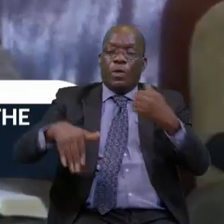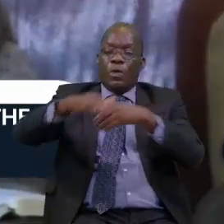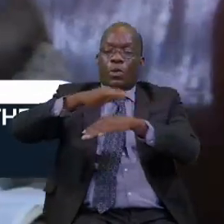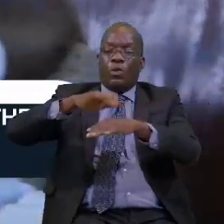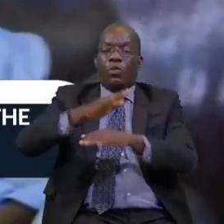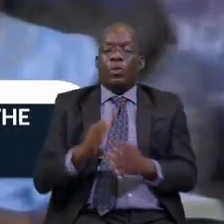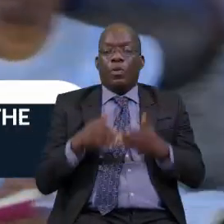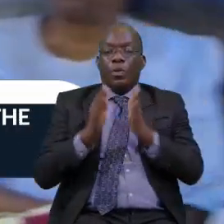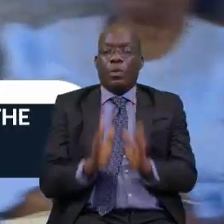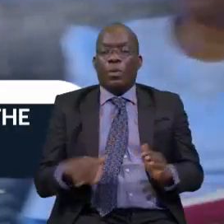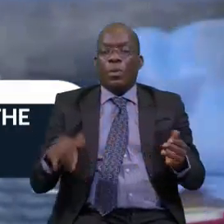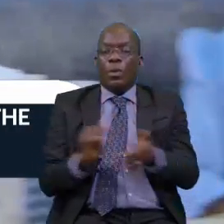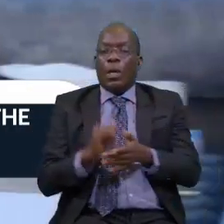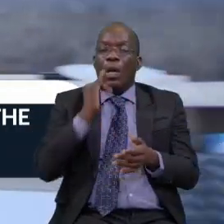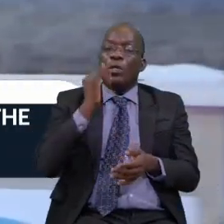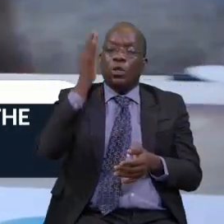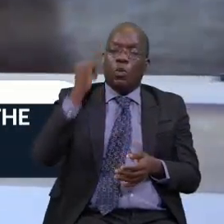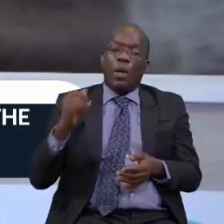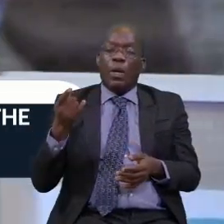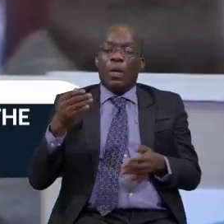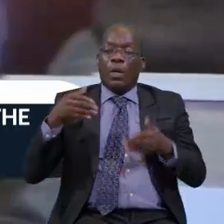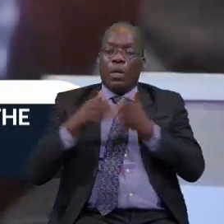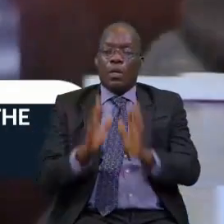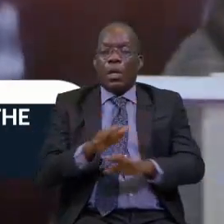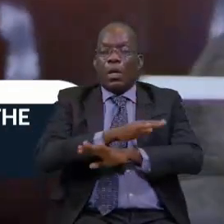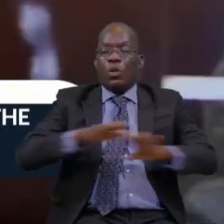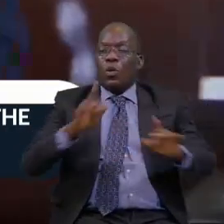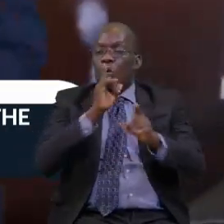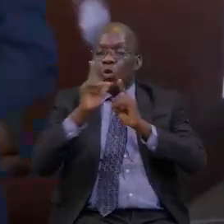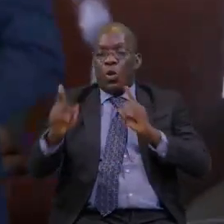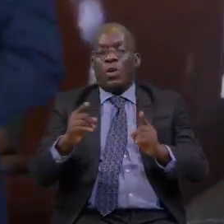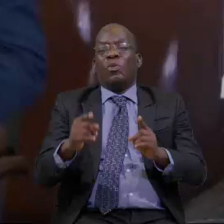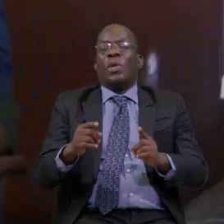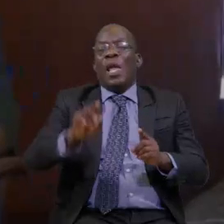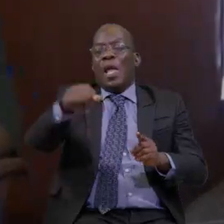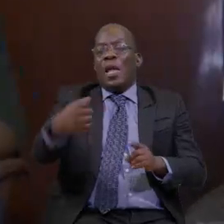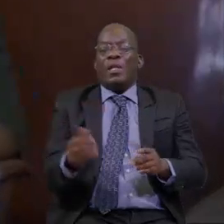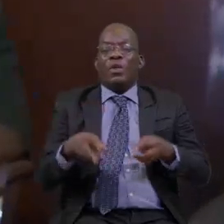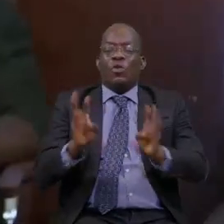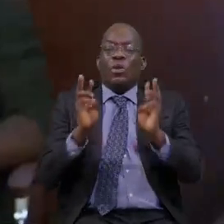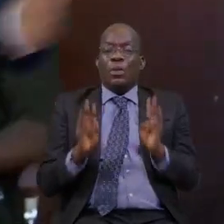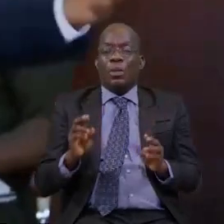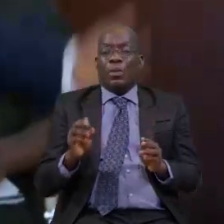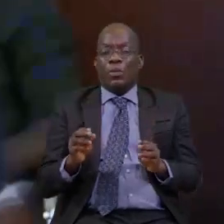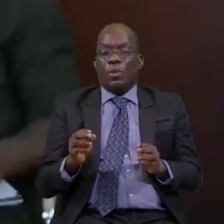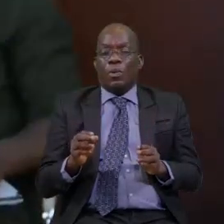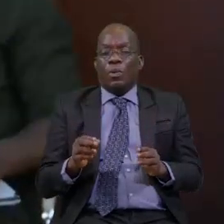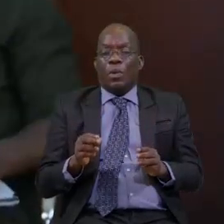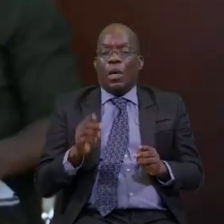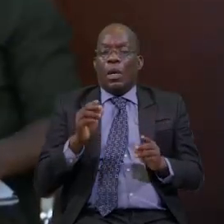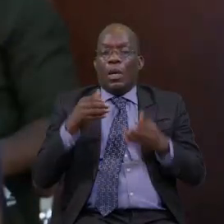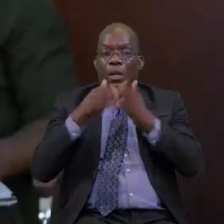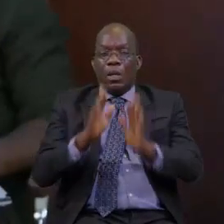That's why leaders don't talk flippantly. That's why leaders don't just talk and talk